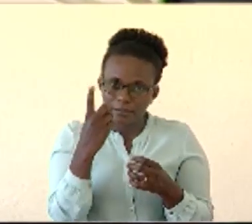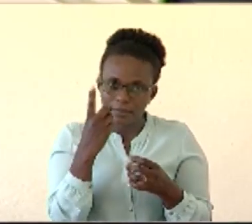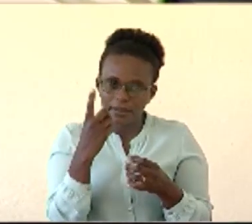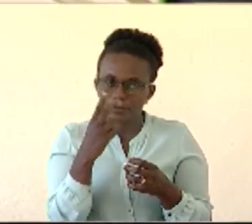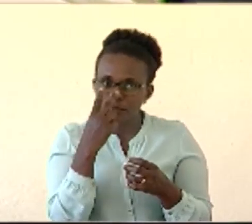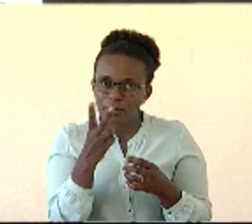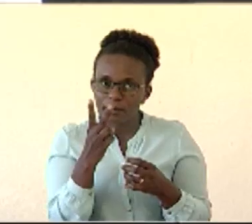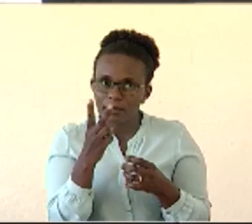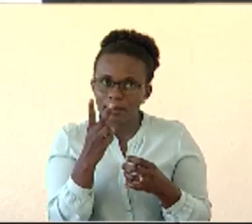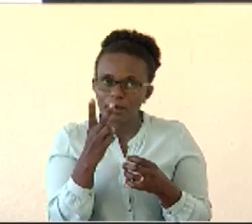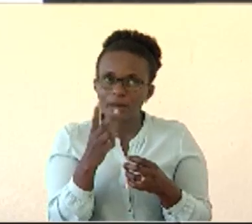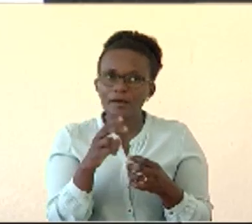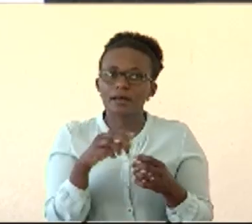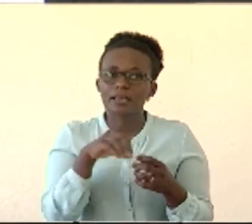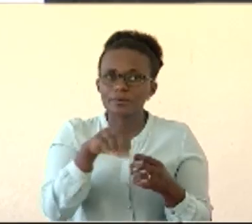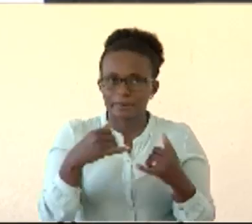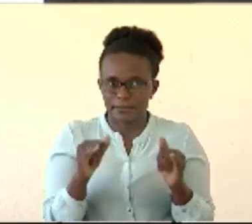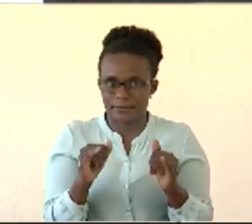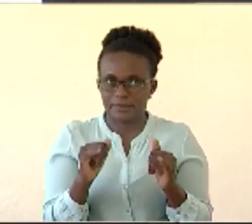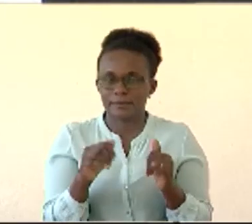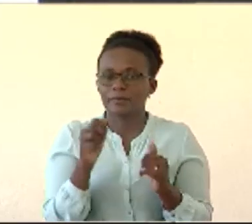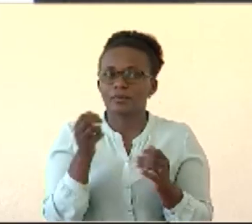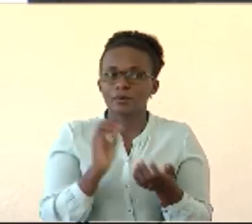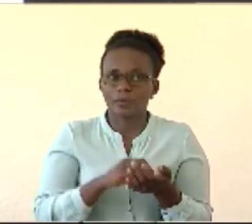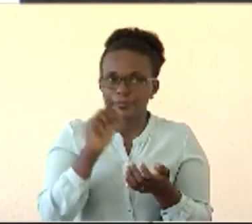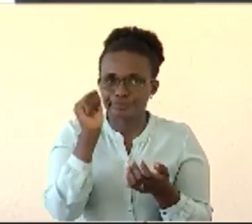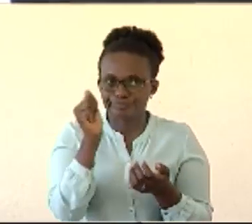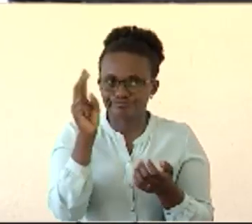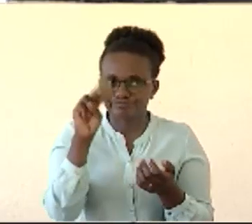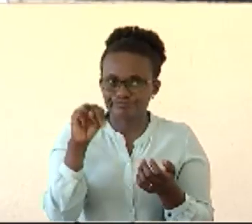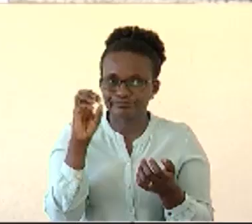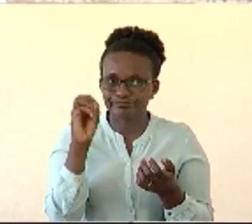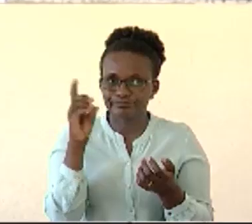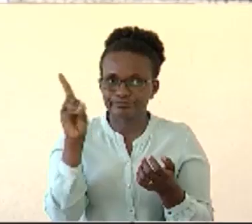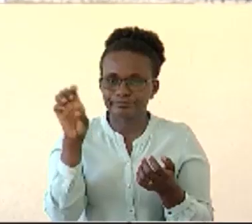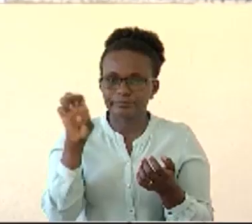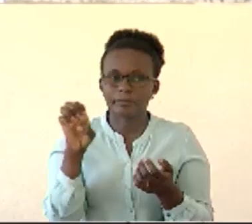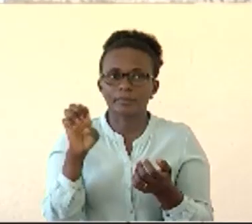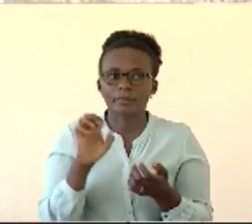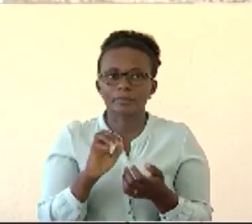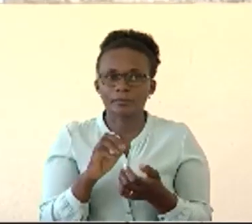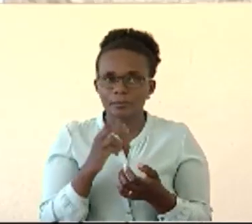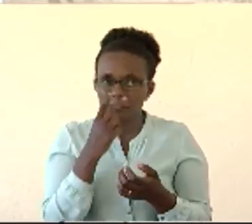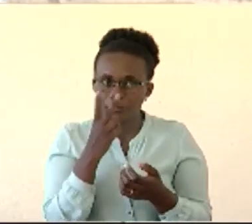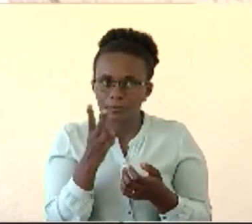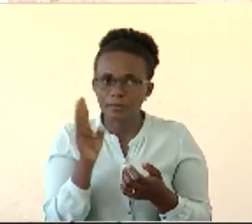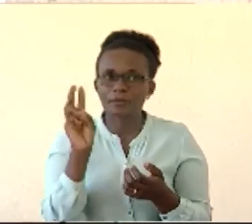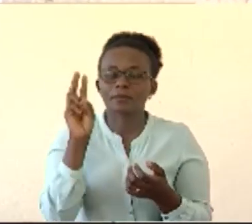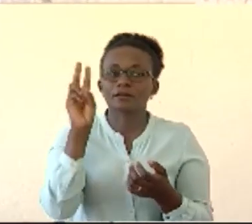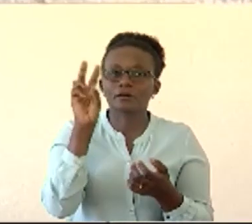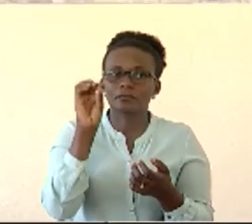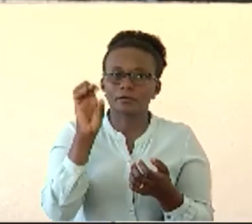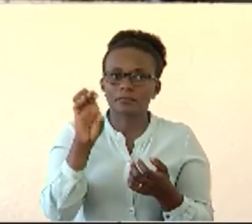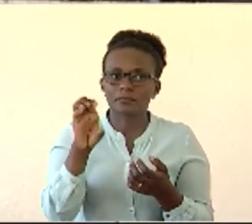the anode, now we need to first look at the ions present. You have copper 2